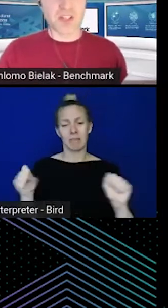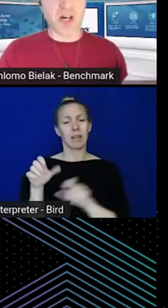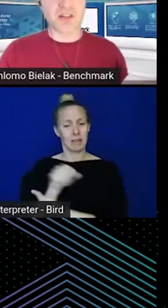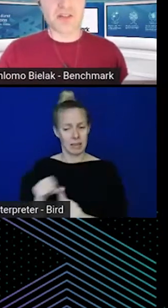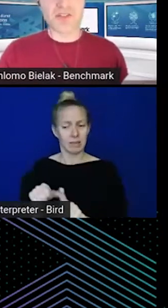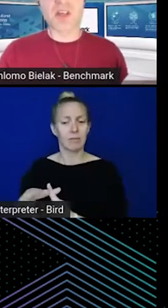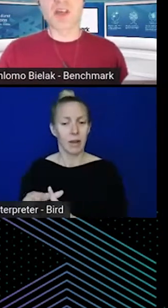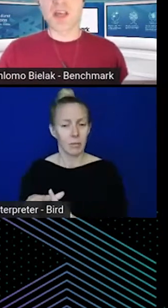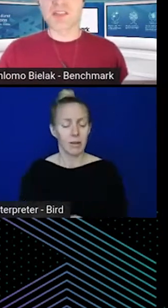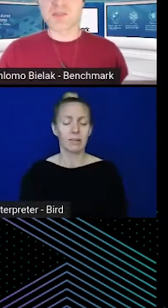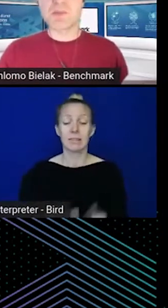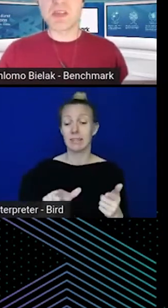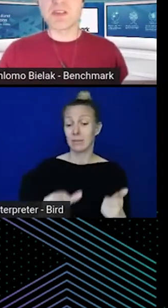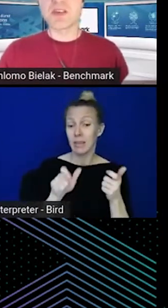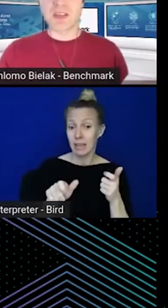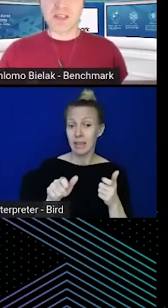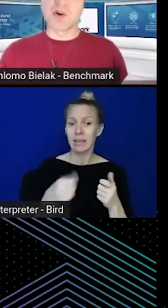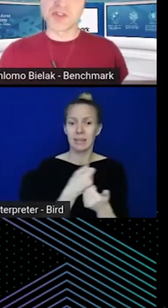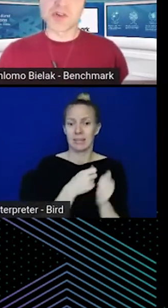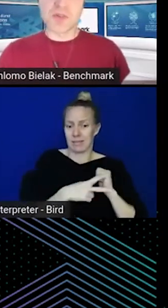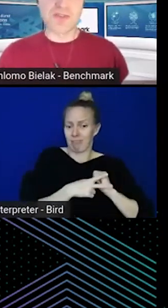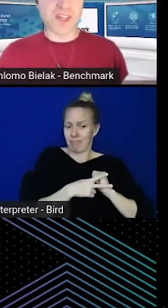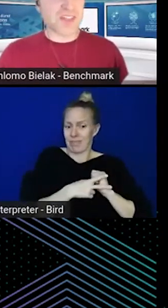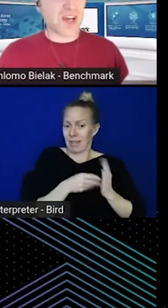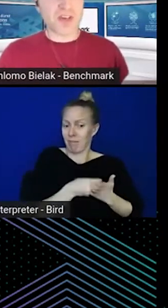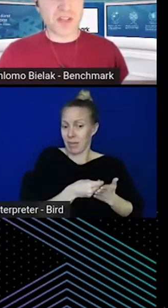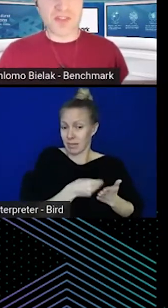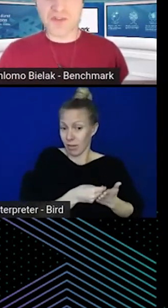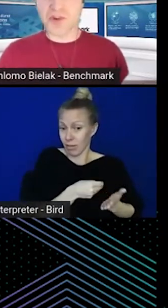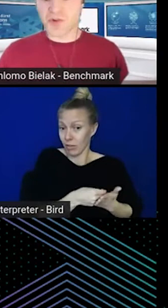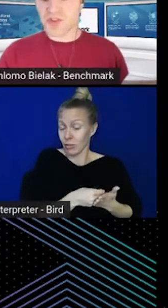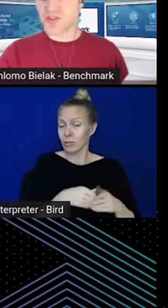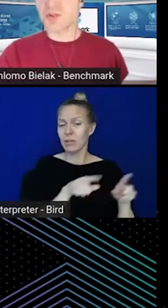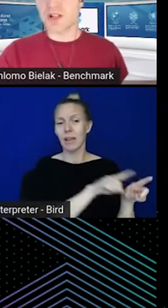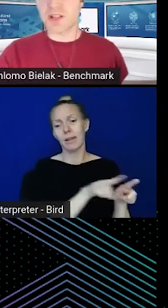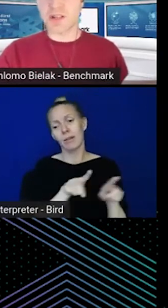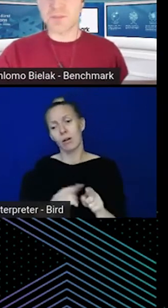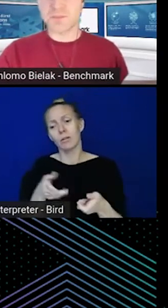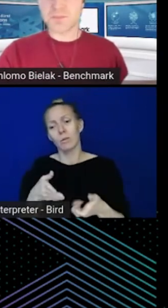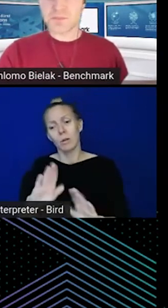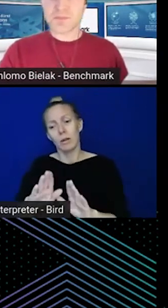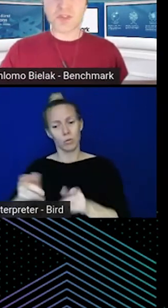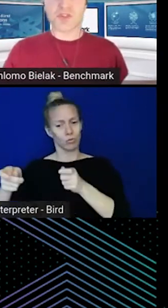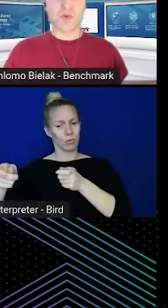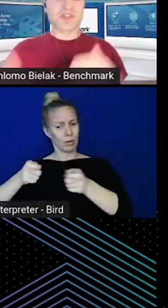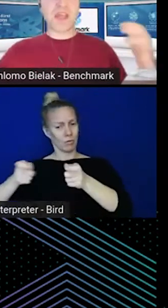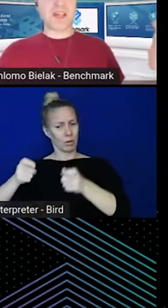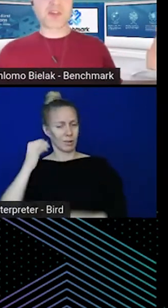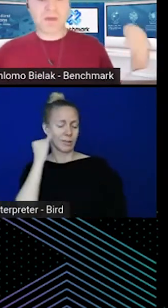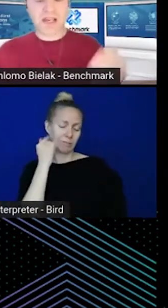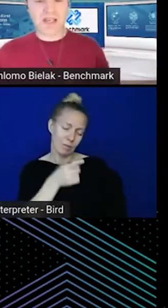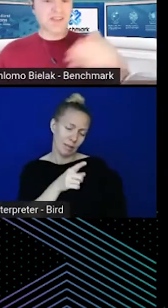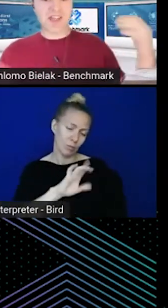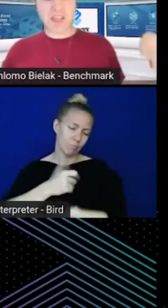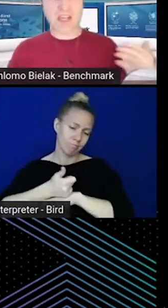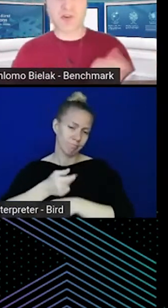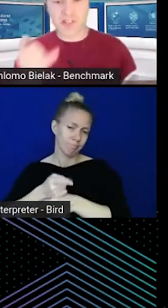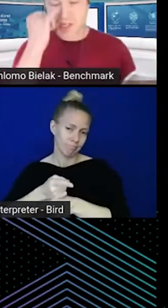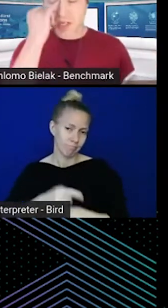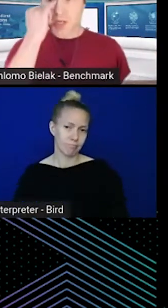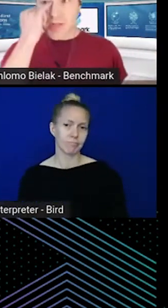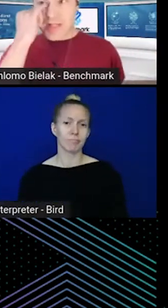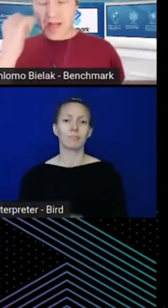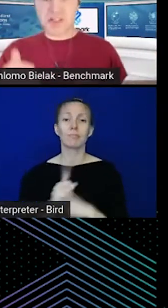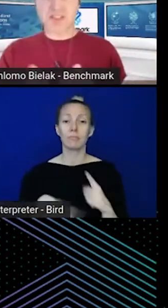saving dollars, and speed also gives us governance if you're doing this correctly. So once we add Kubernetes and the